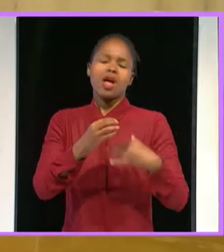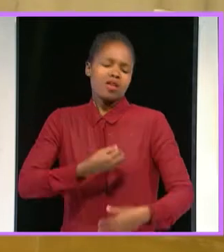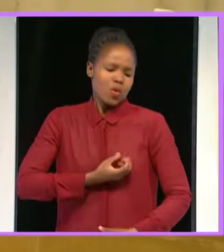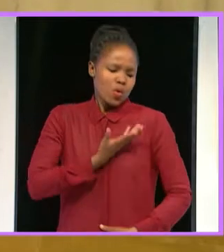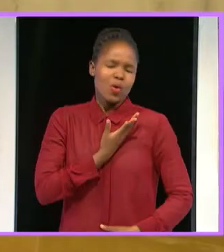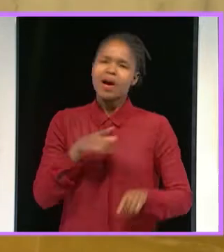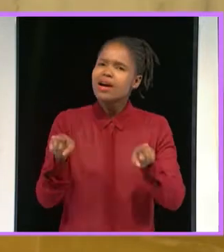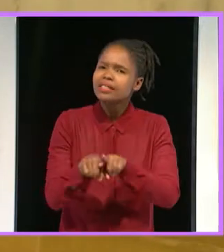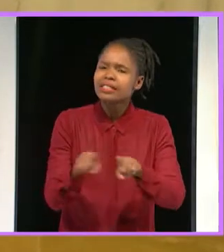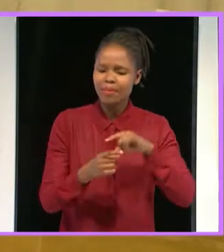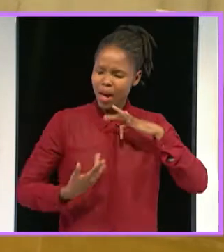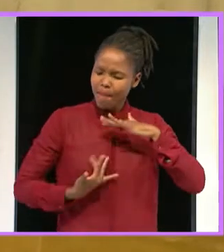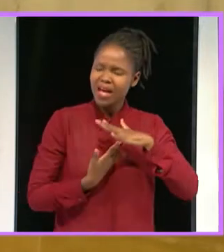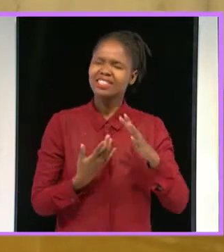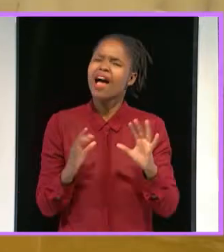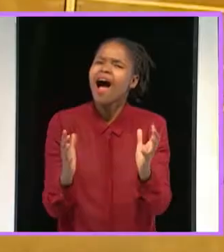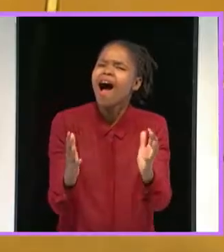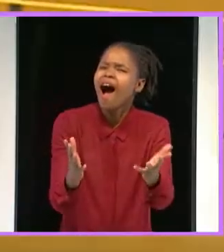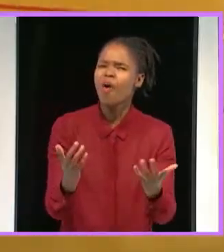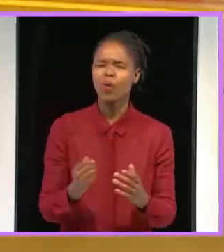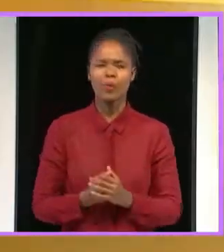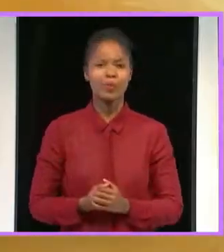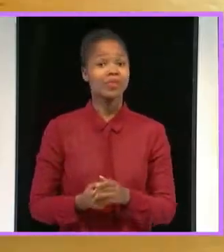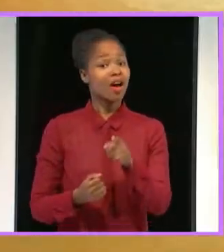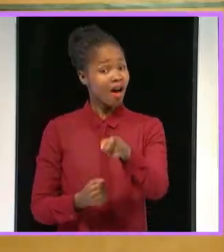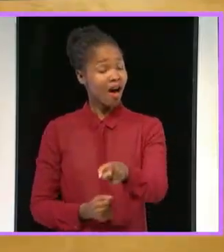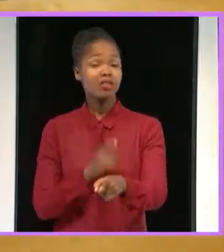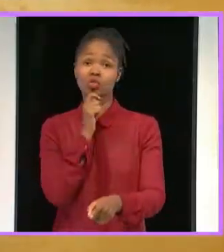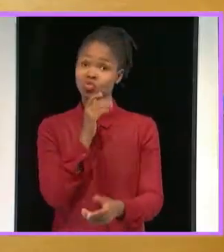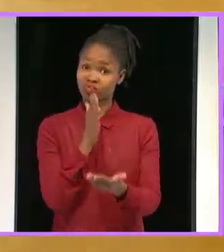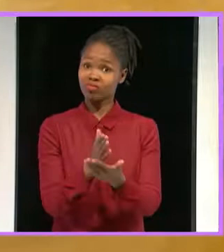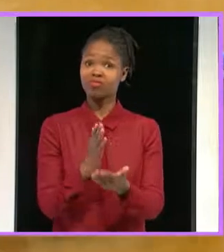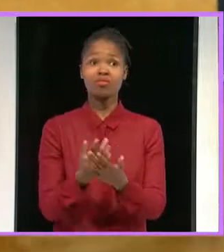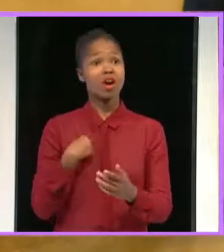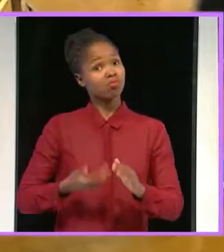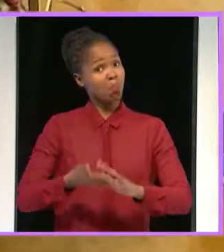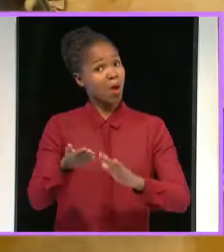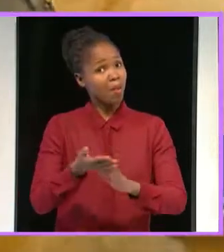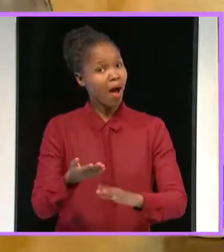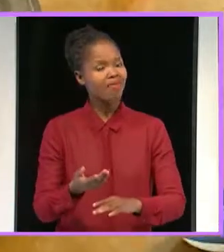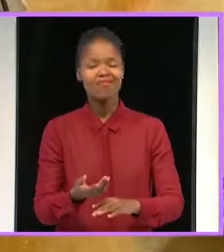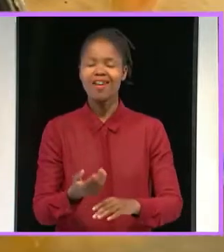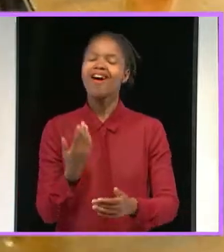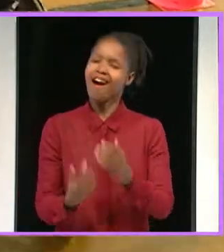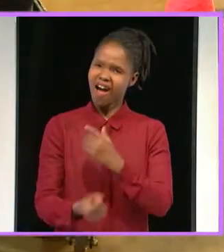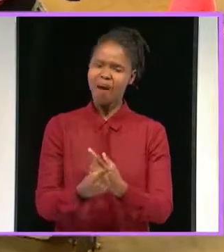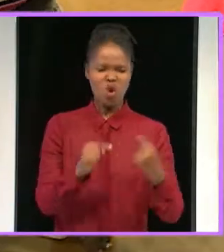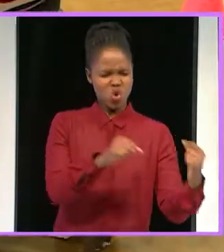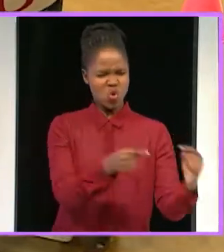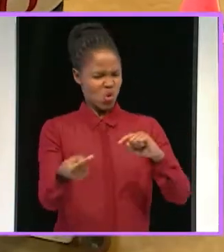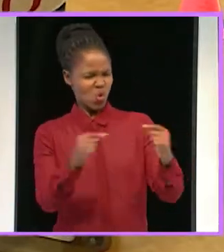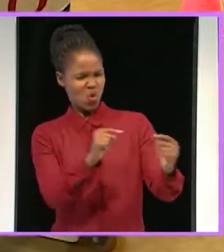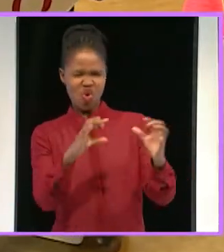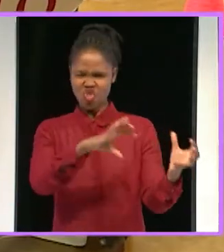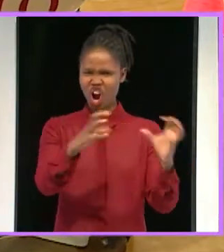sport? Yeah, you'll often see us having disagreements. I'll tell him, Armand, don't do